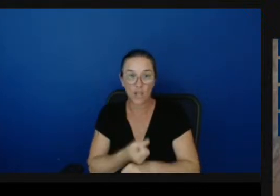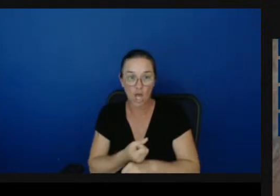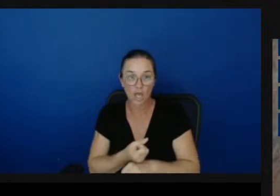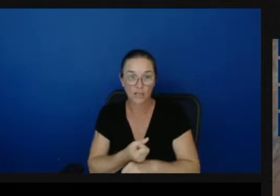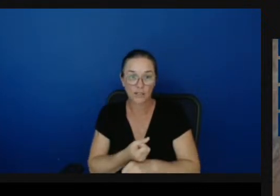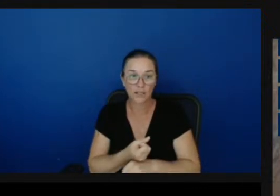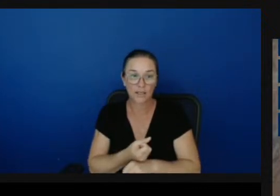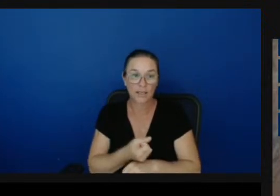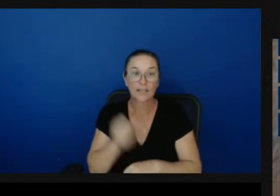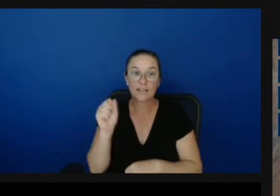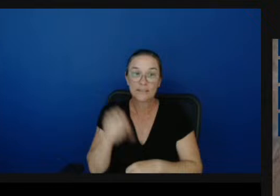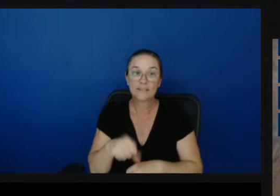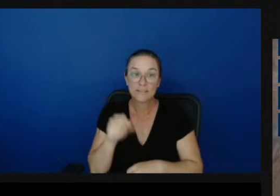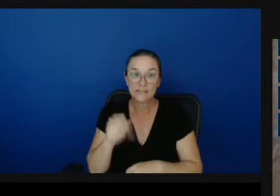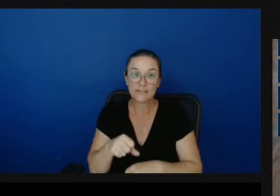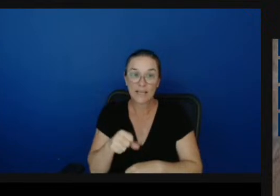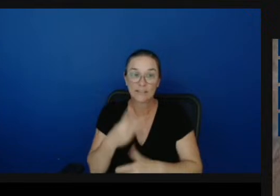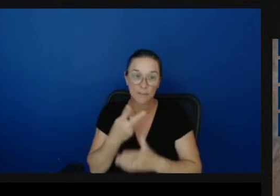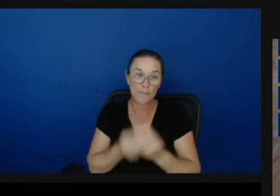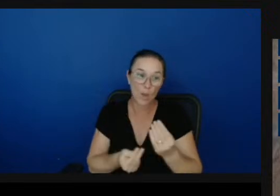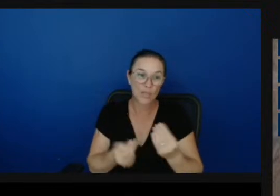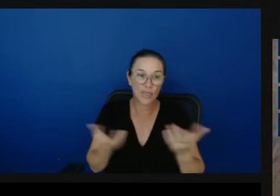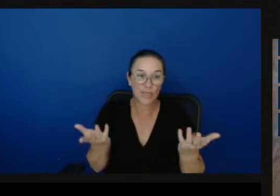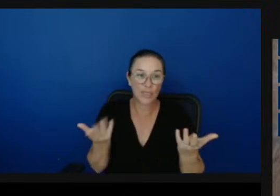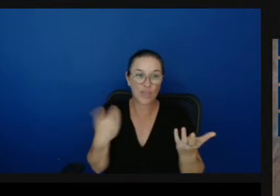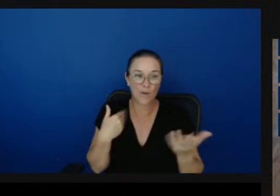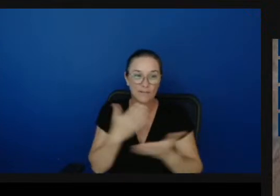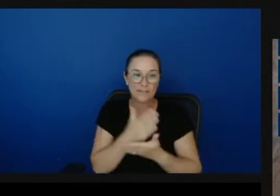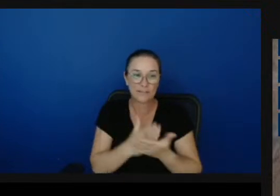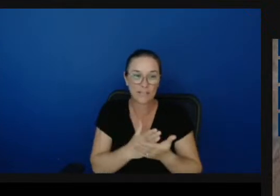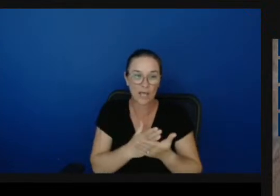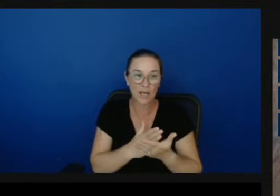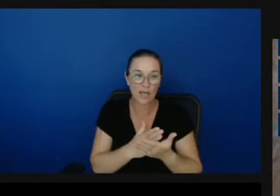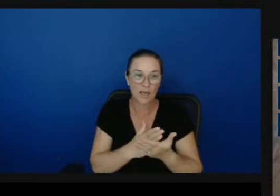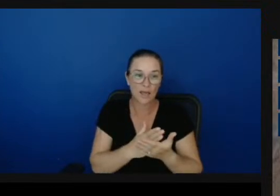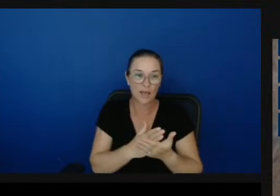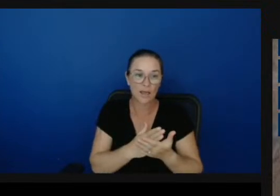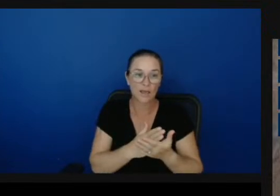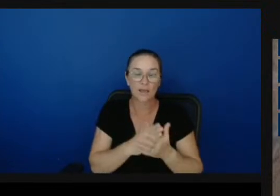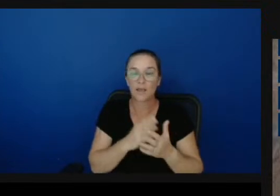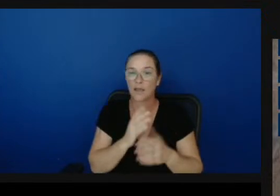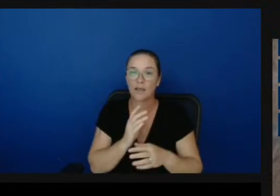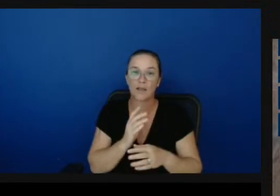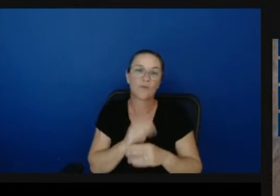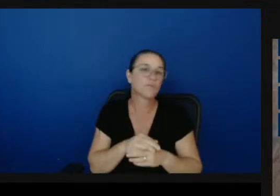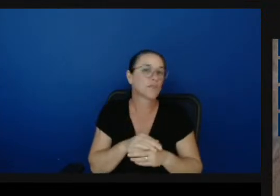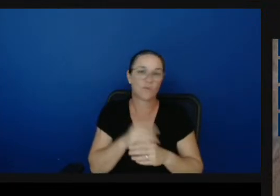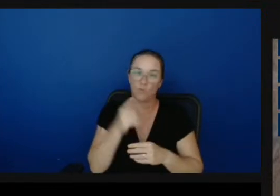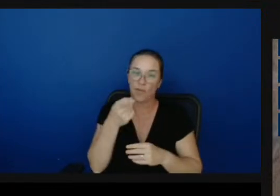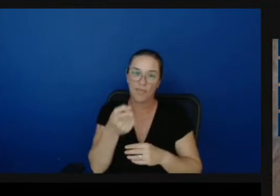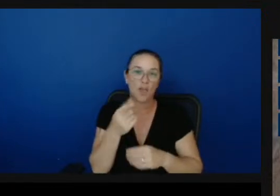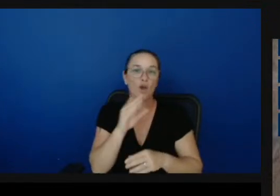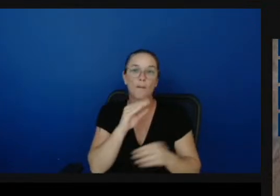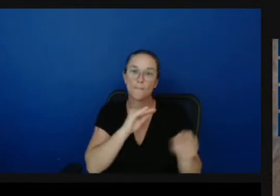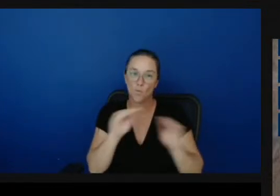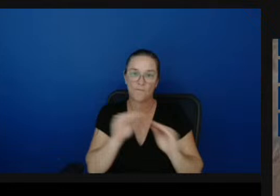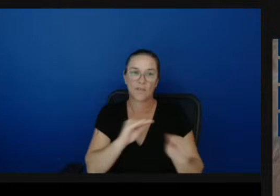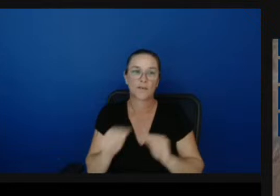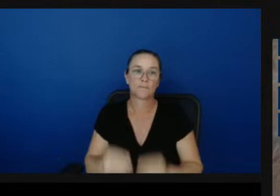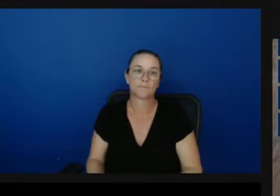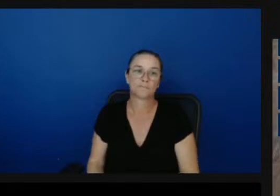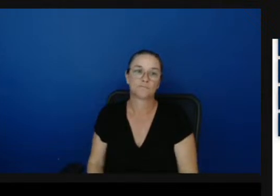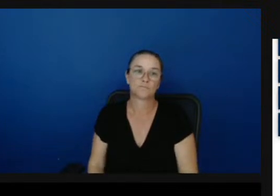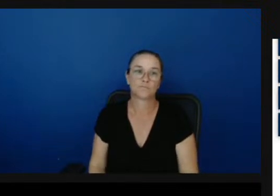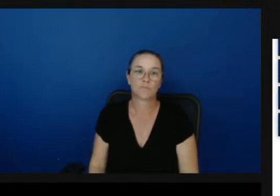moving. Yes. It's both. Like you have sections. It's not locked. Moving. It's moving. Yeah. Right here it's moving. Yeah. Yeah, right there it's moving, but